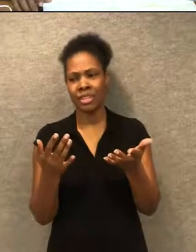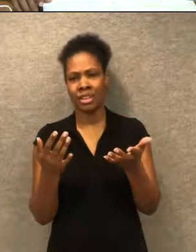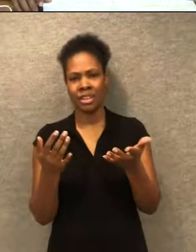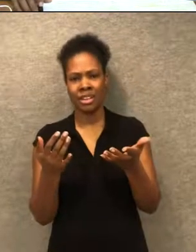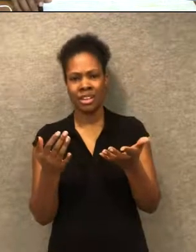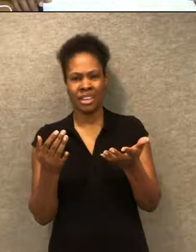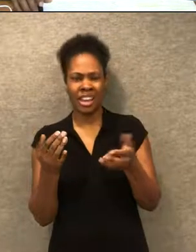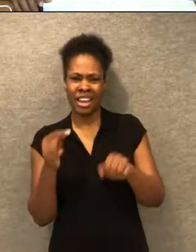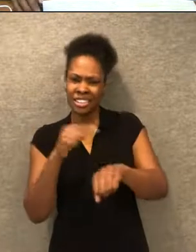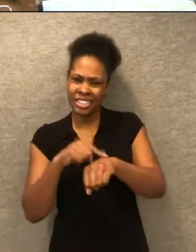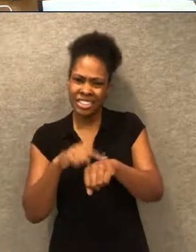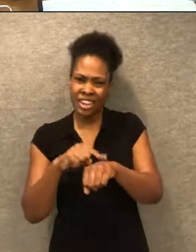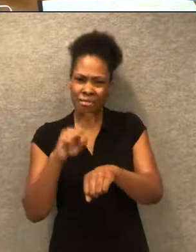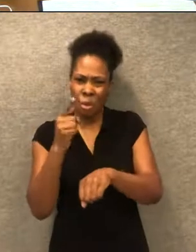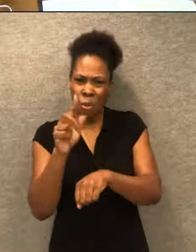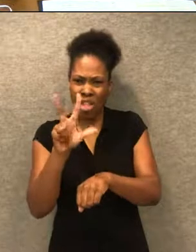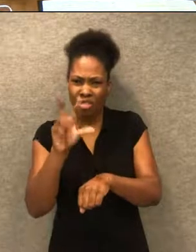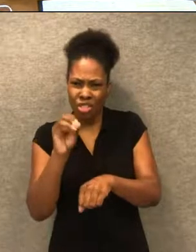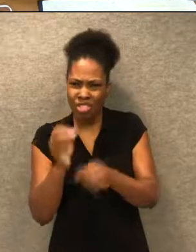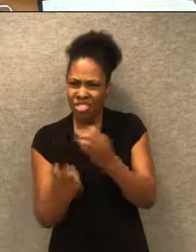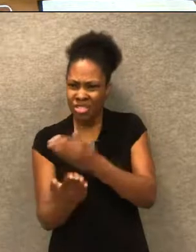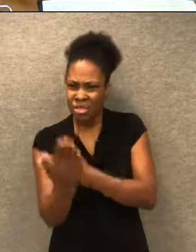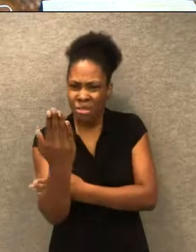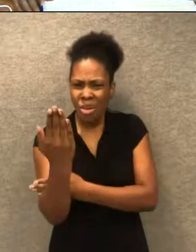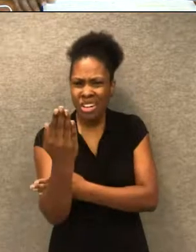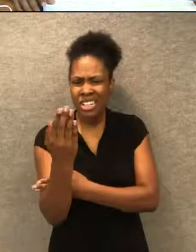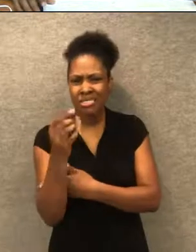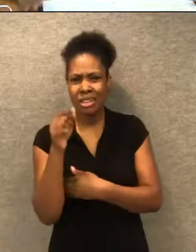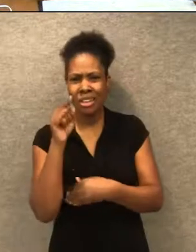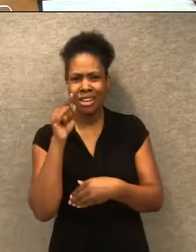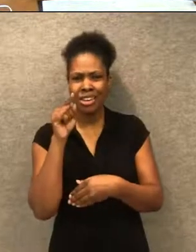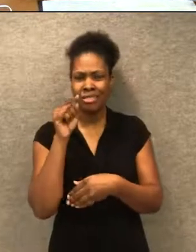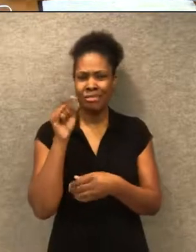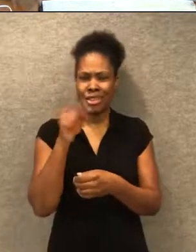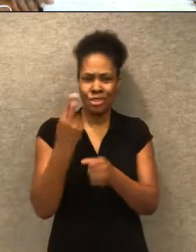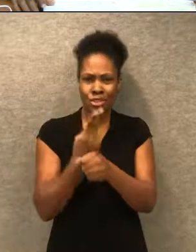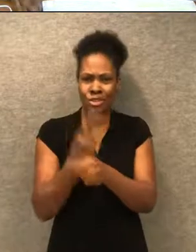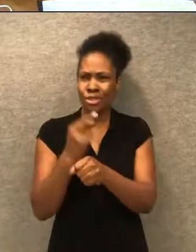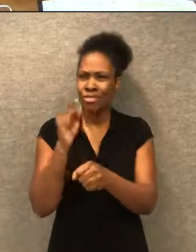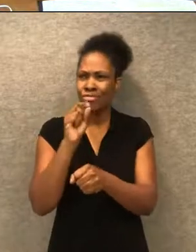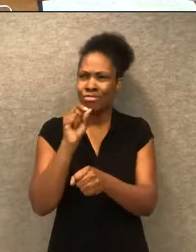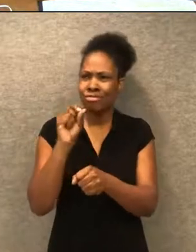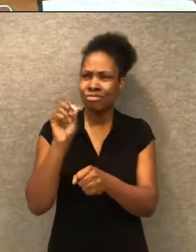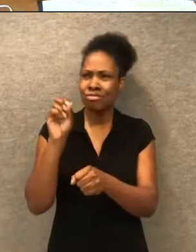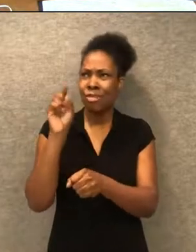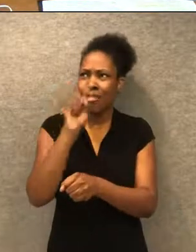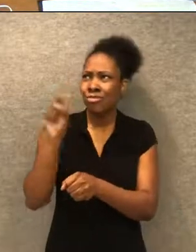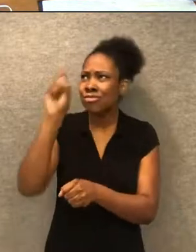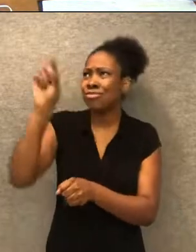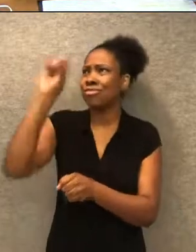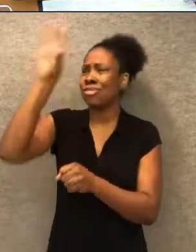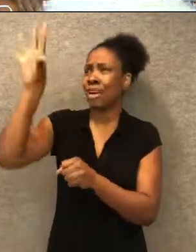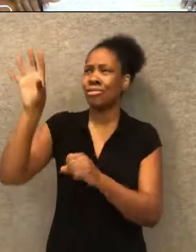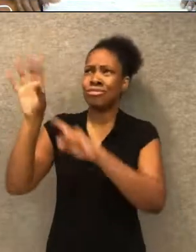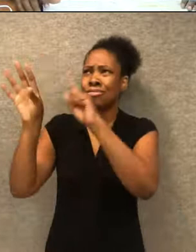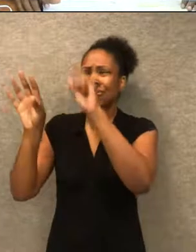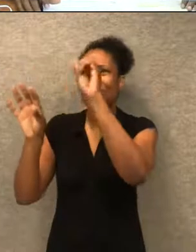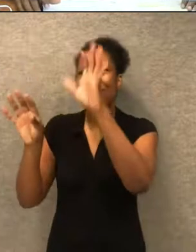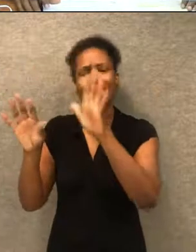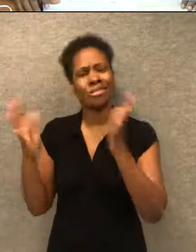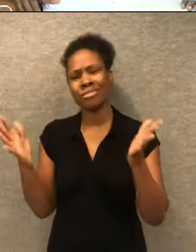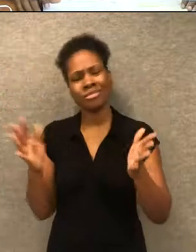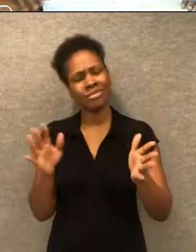off what they call M80s and firecrackers. But I thought, you know, and I say to my community, to be honest, we're better than